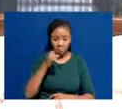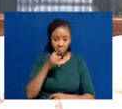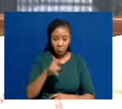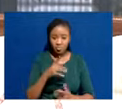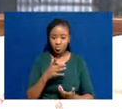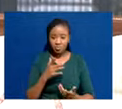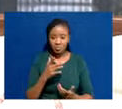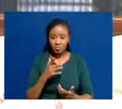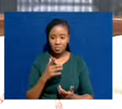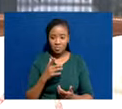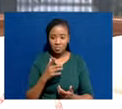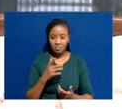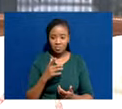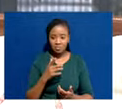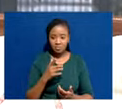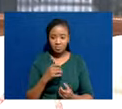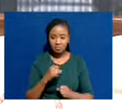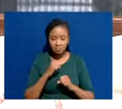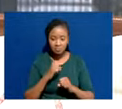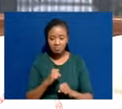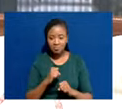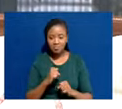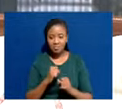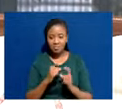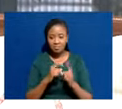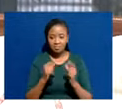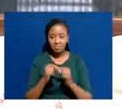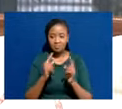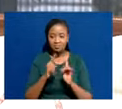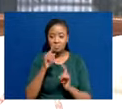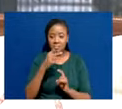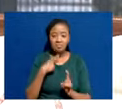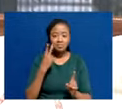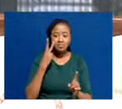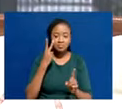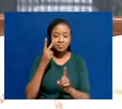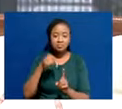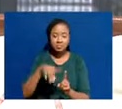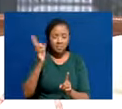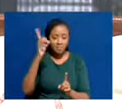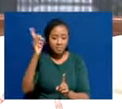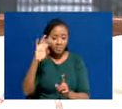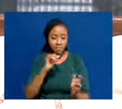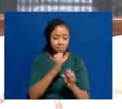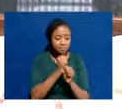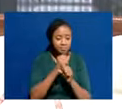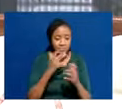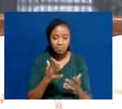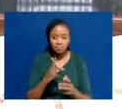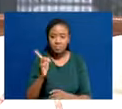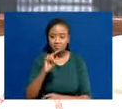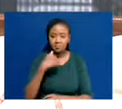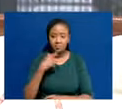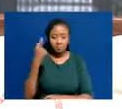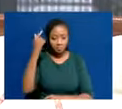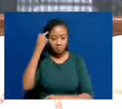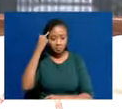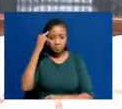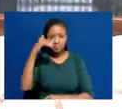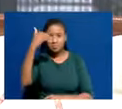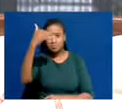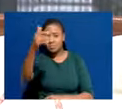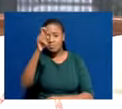and the prerogative. But to do it, don't look at Nairobi in terms of what it has always been. Look at it in terms of what